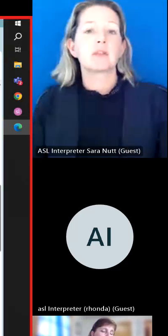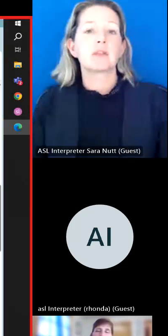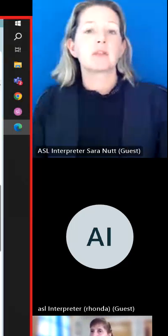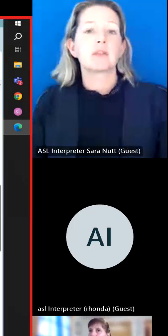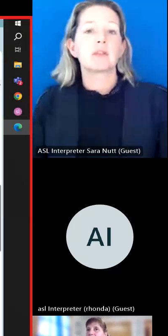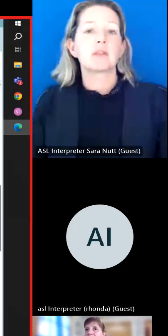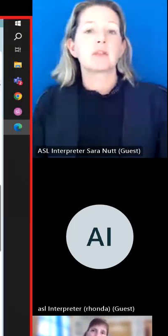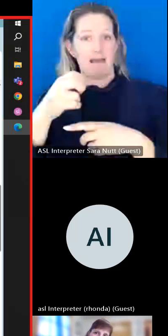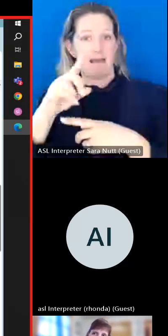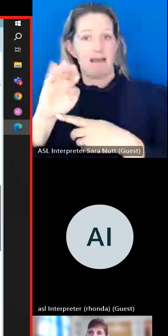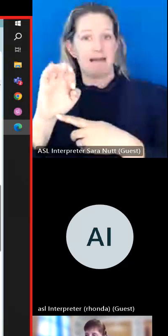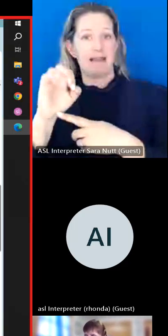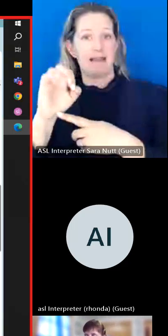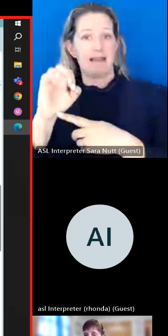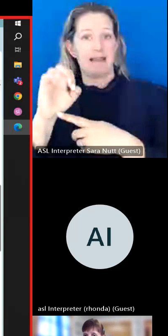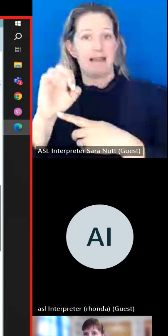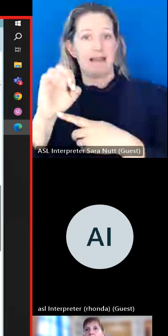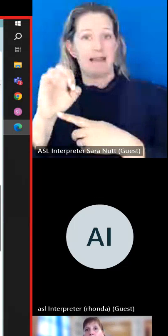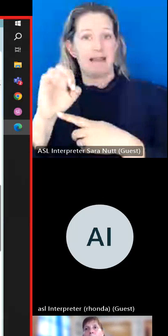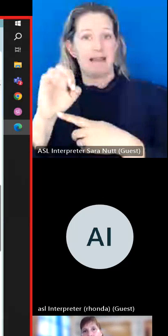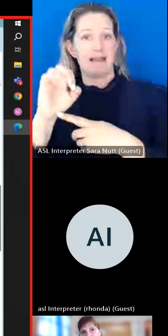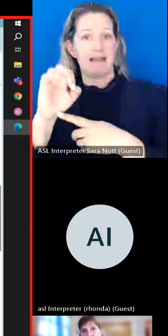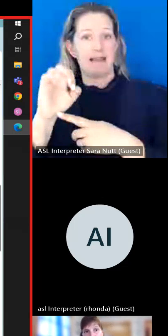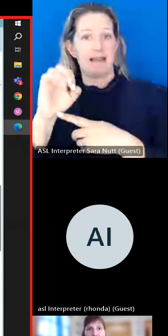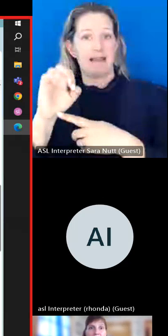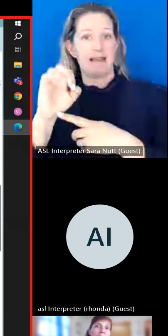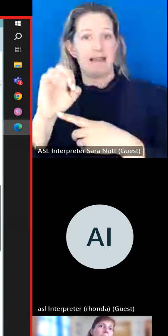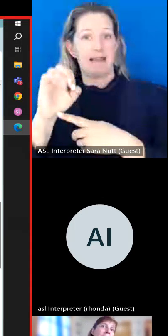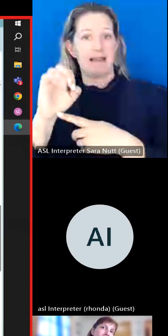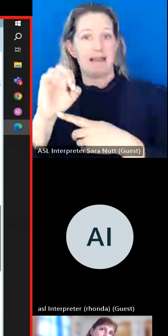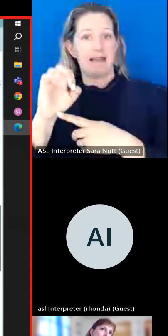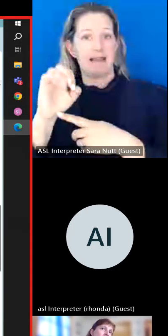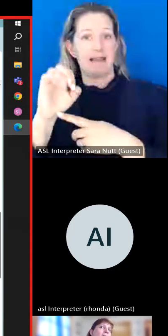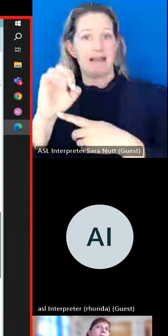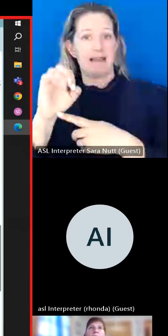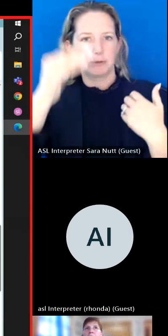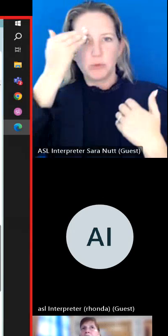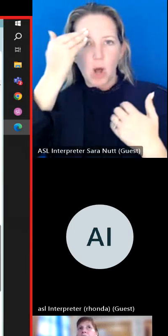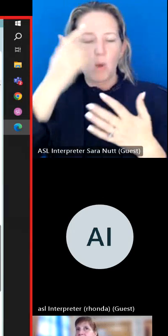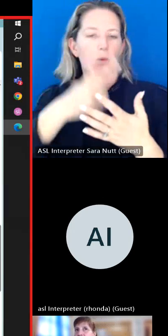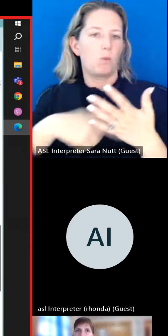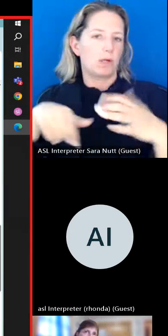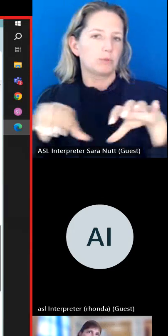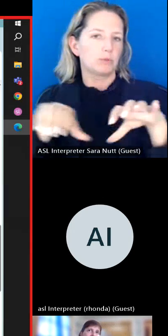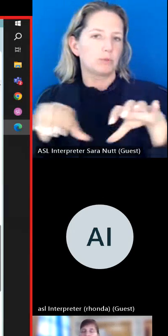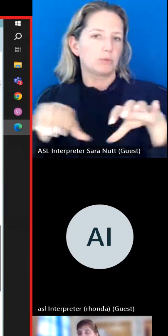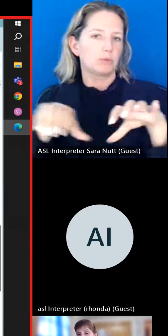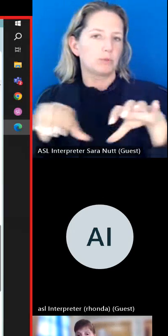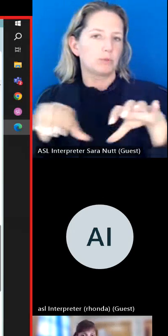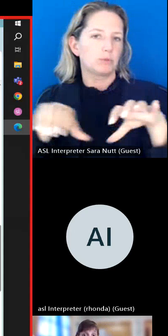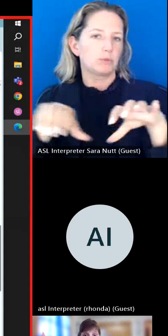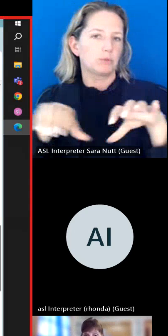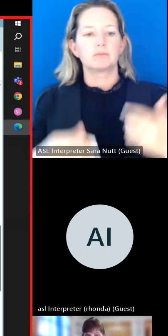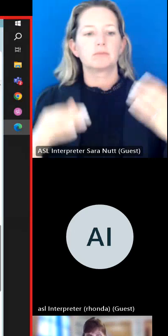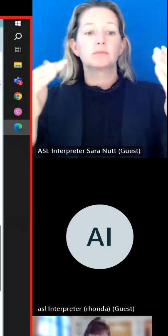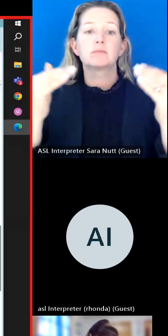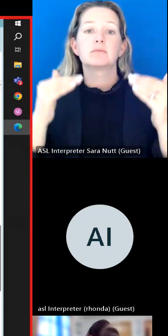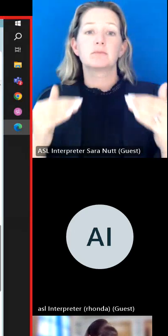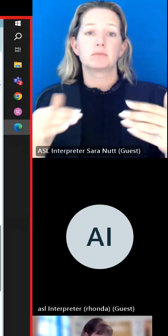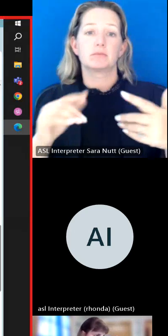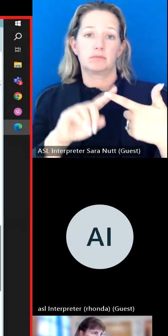should tell them at a glance what they need to know or what you want them to do. Then you need to give them some